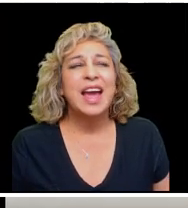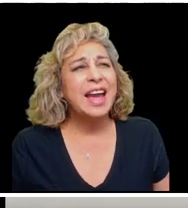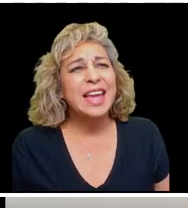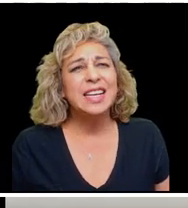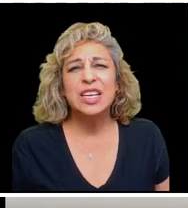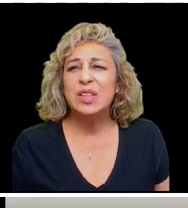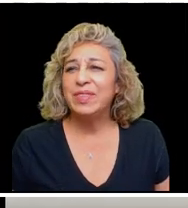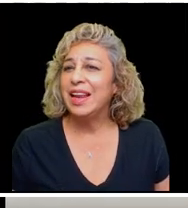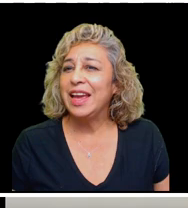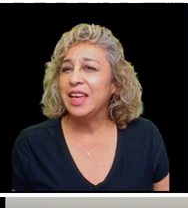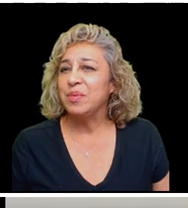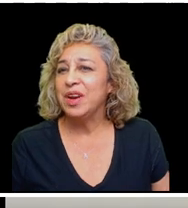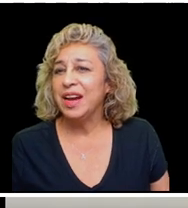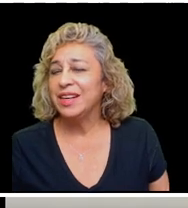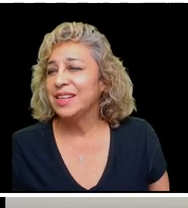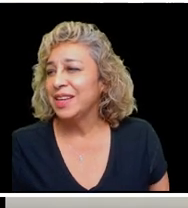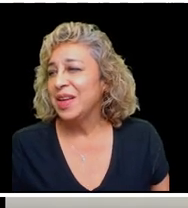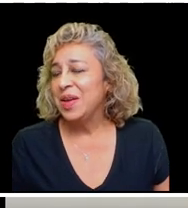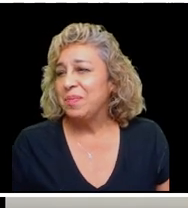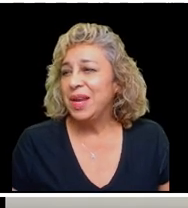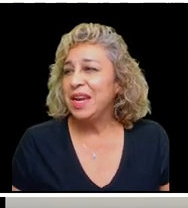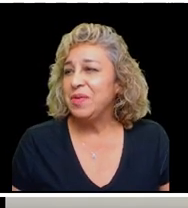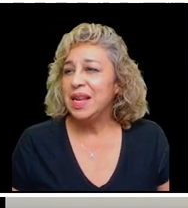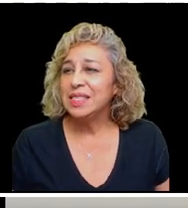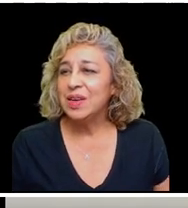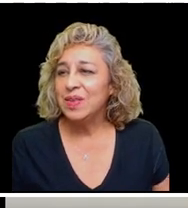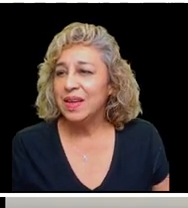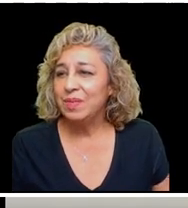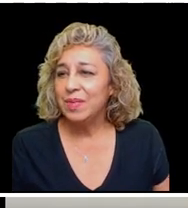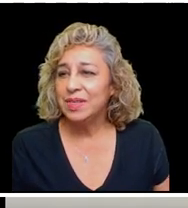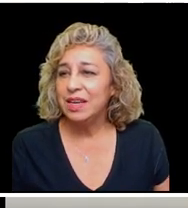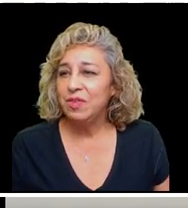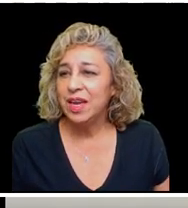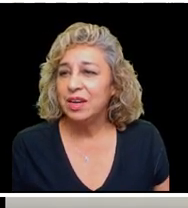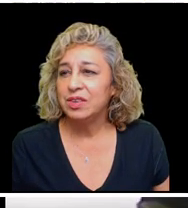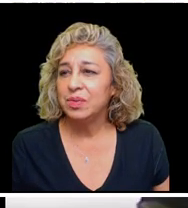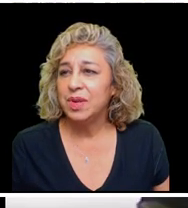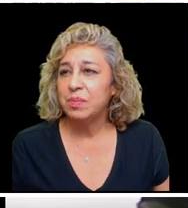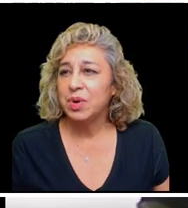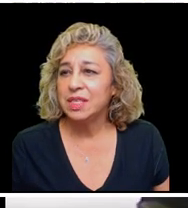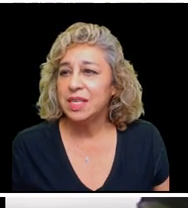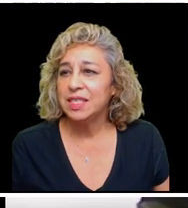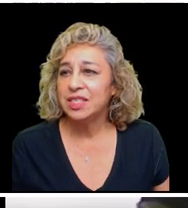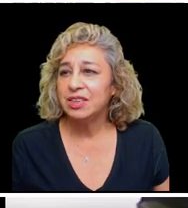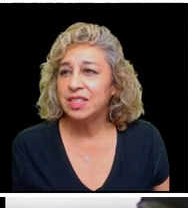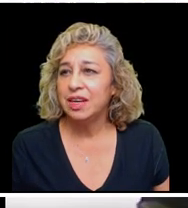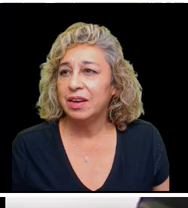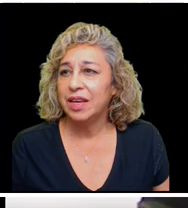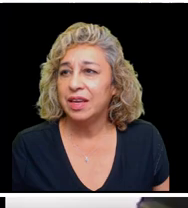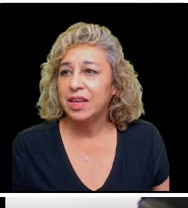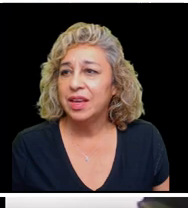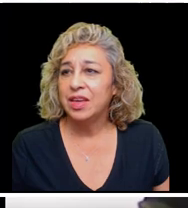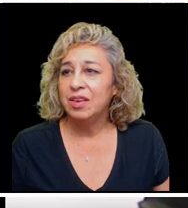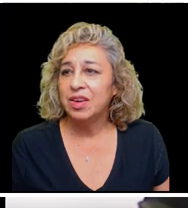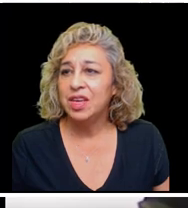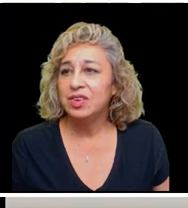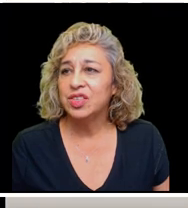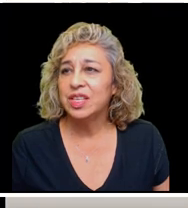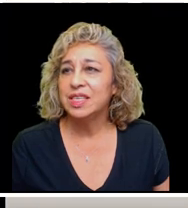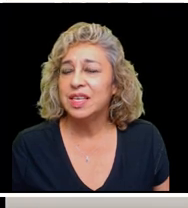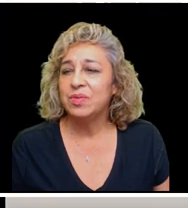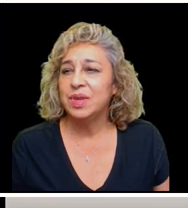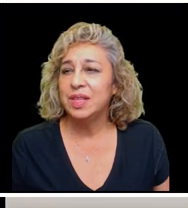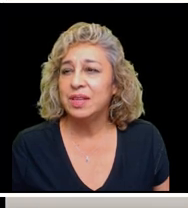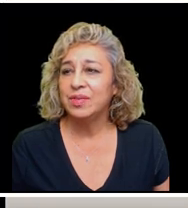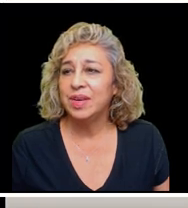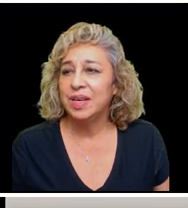can't tell if they like you or not but anyway let's go to see if we can go to where the president starts talking you can usually